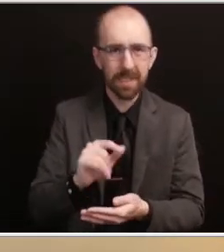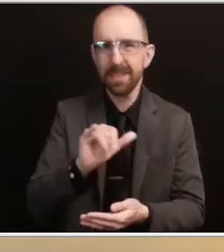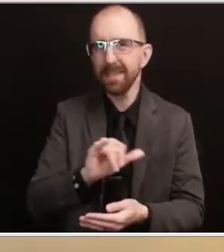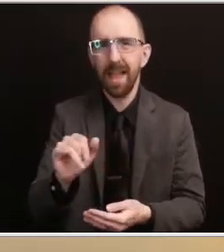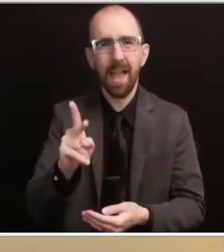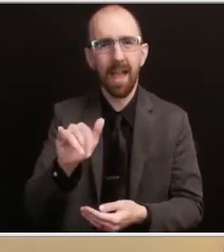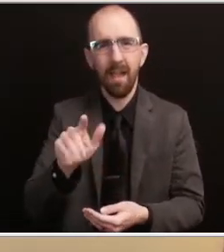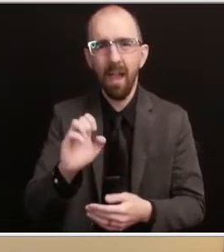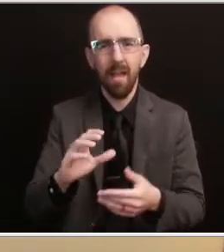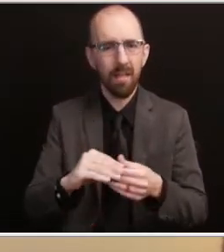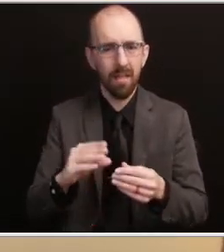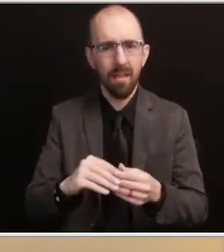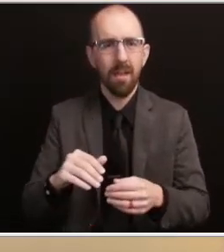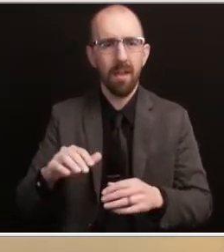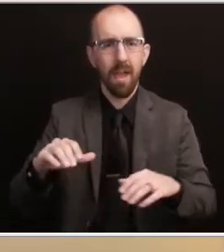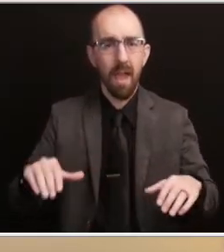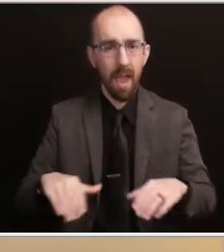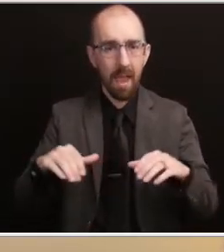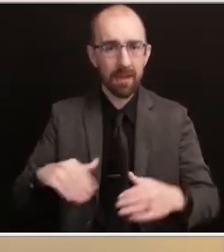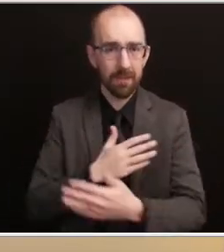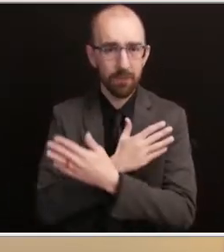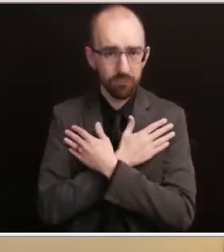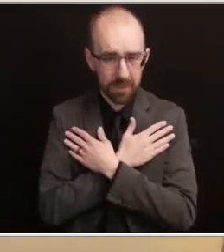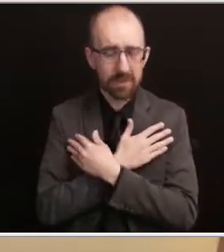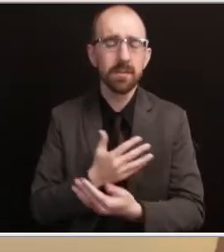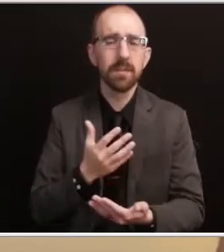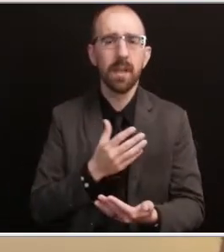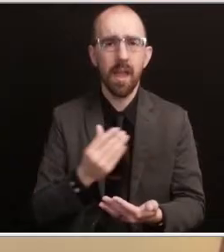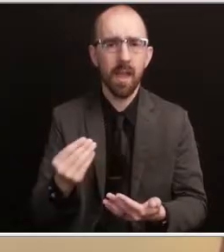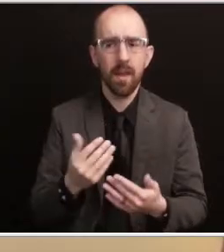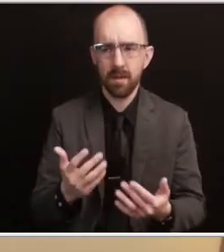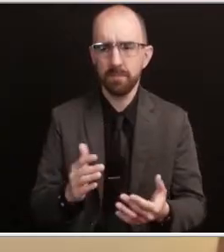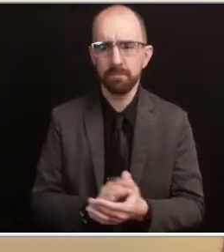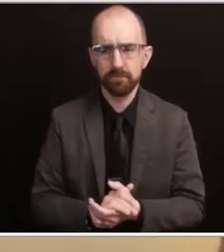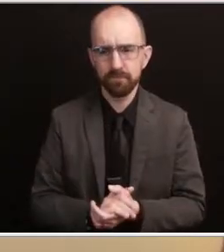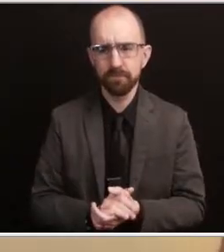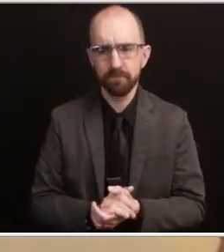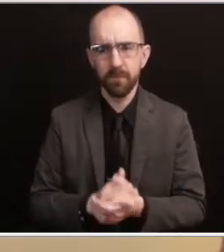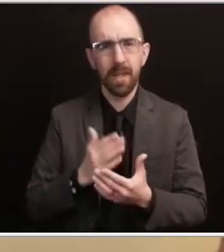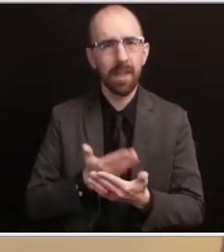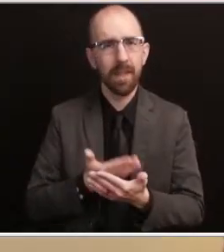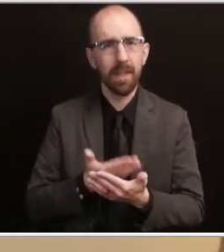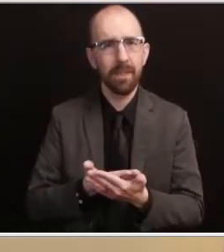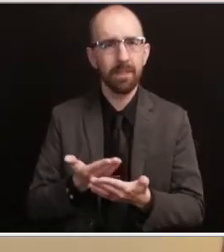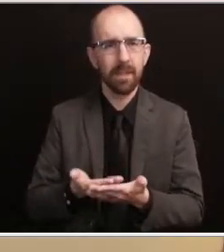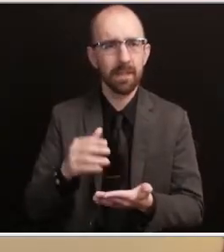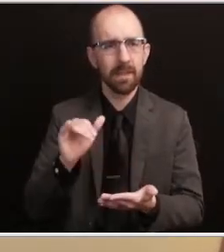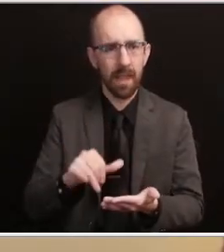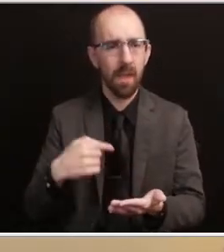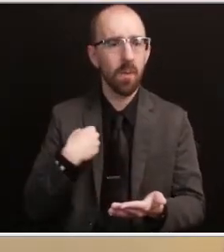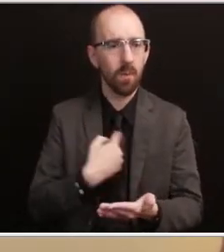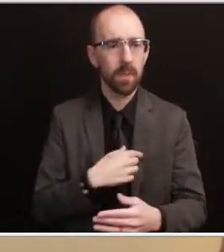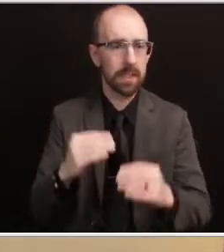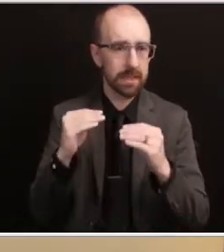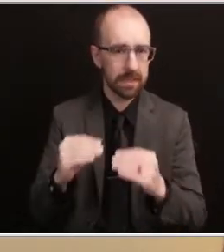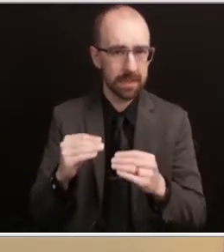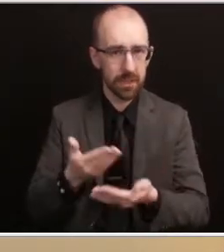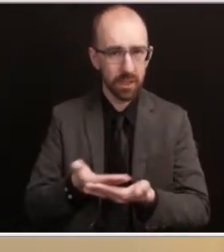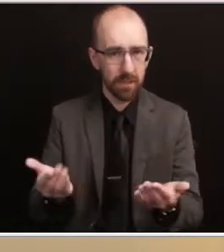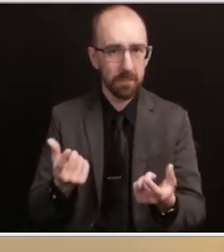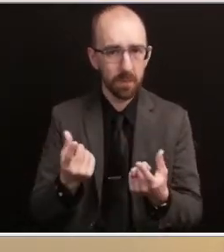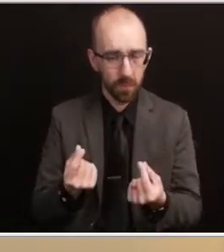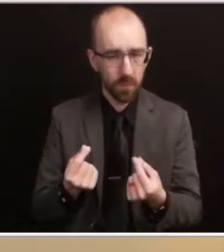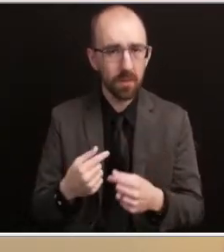said, we do active rest, and the things that we teach them to do,